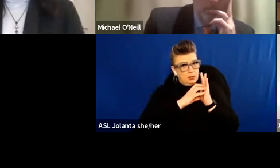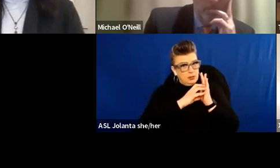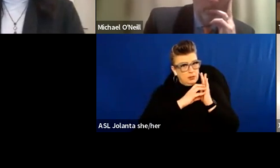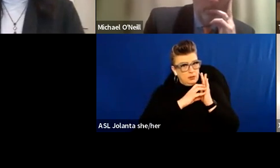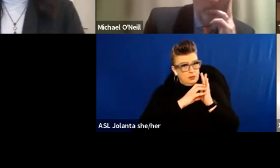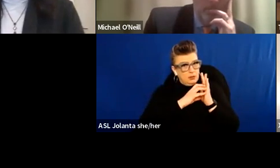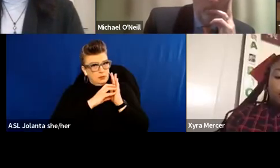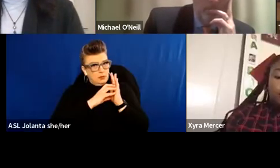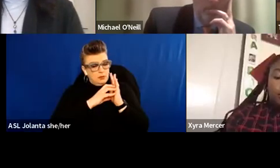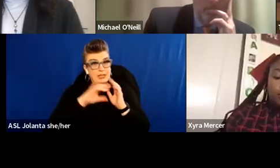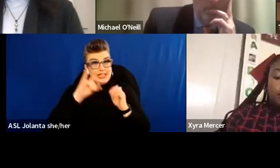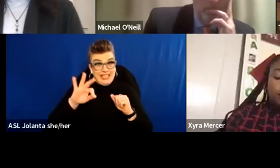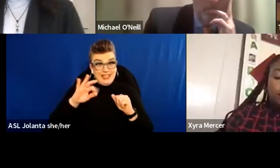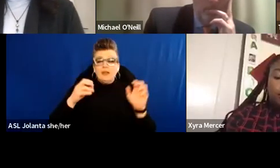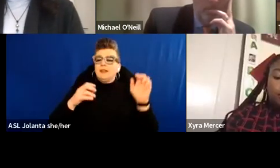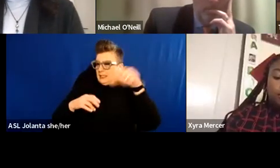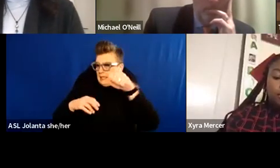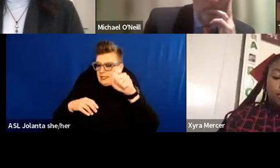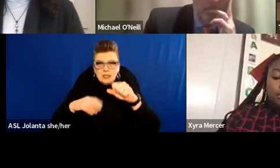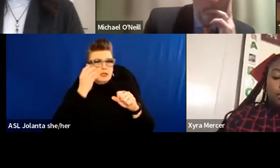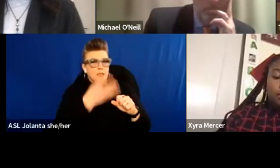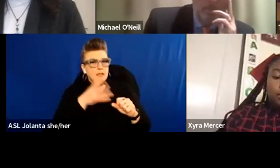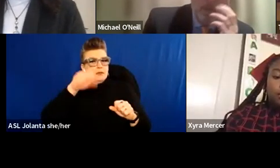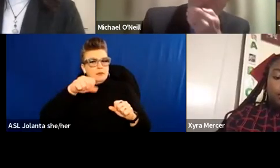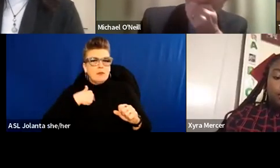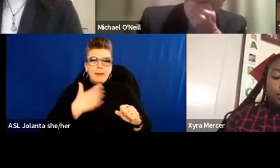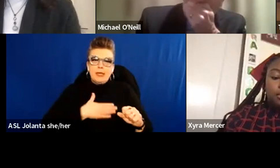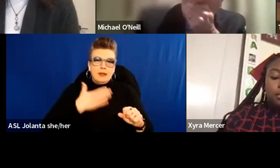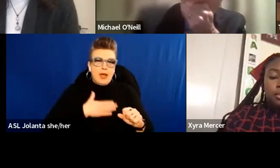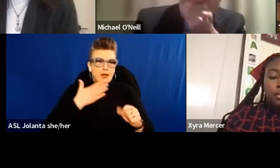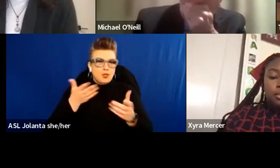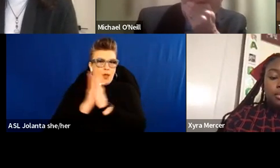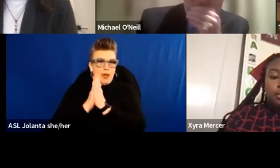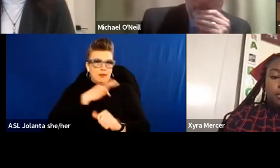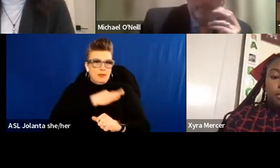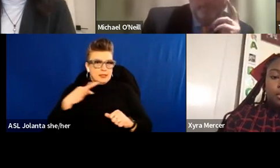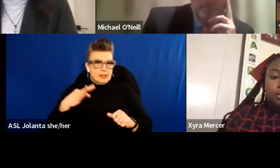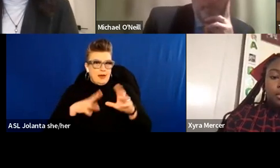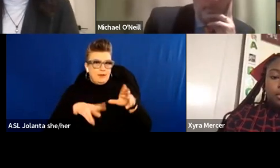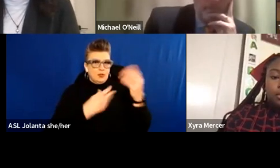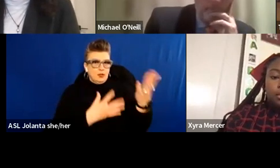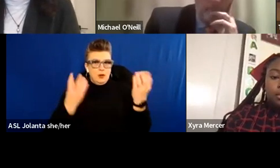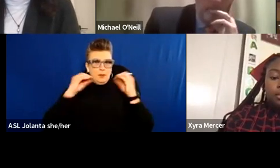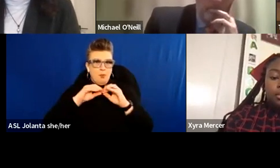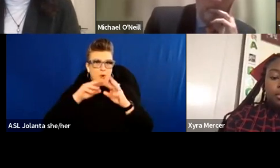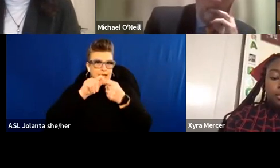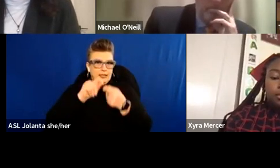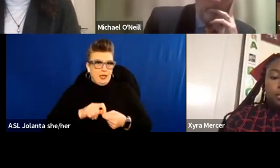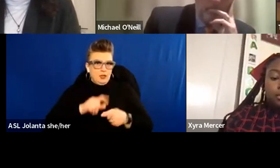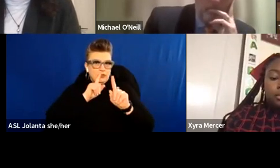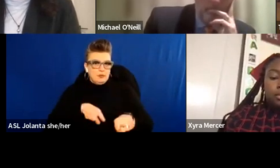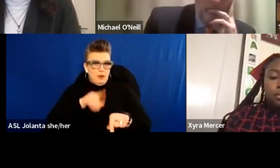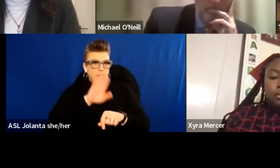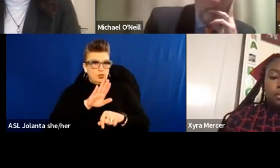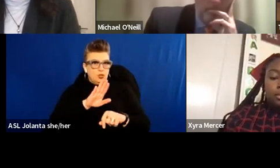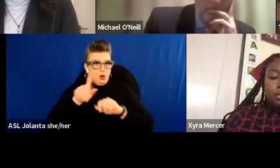if you were speaking of the diversity i would be glad to have the staff provide a more detailed um response to your questions that you've